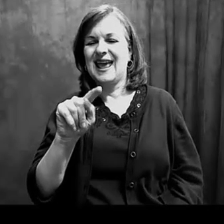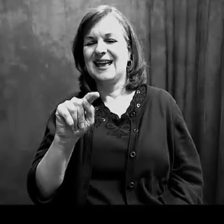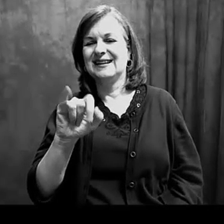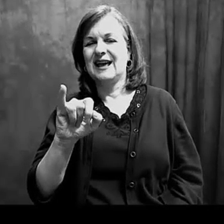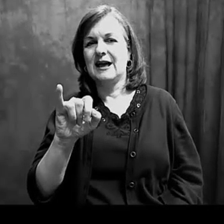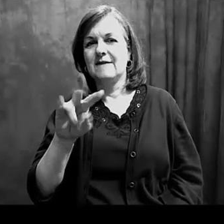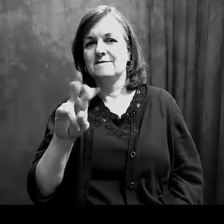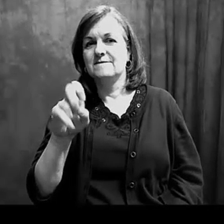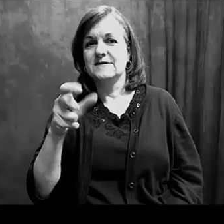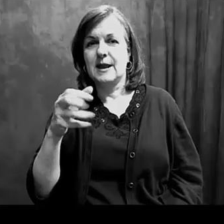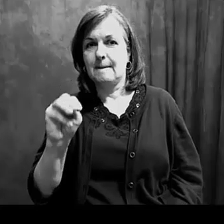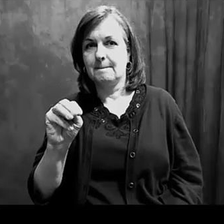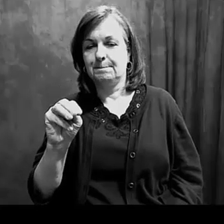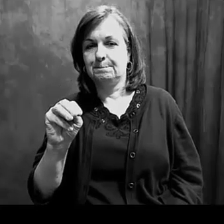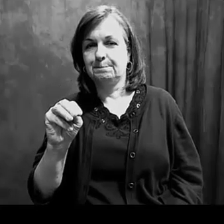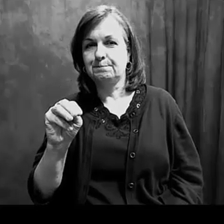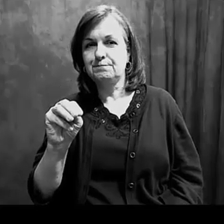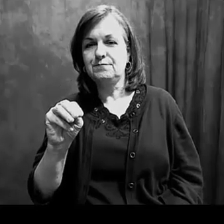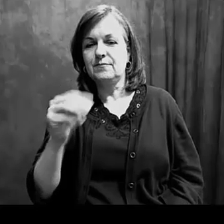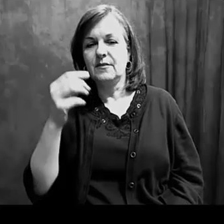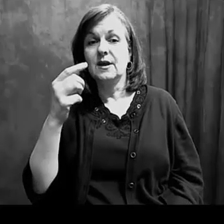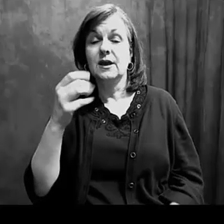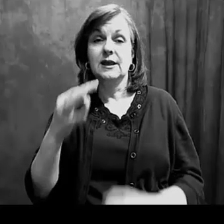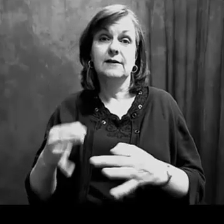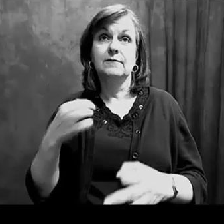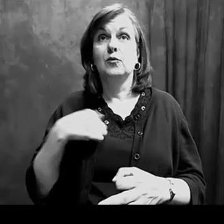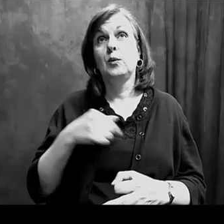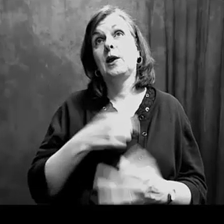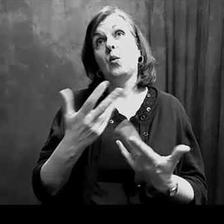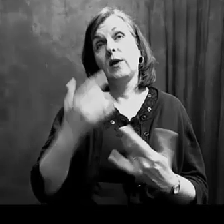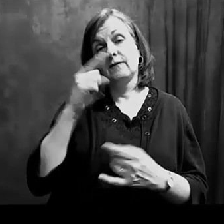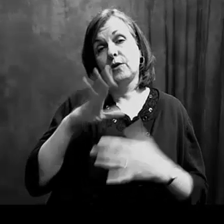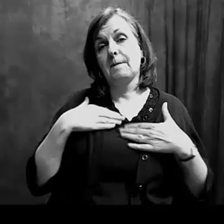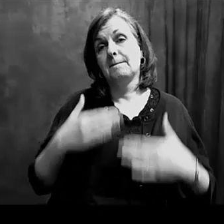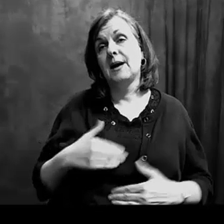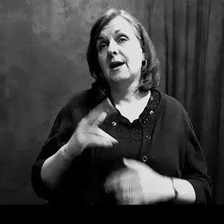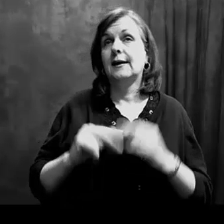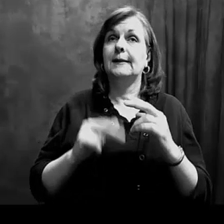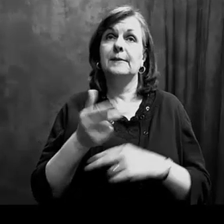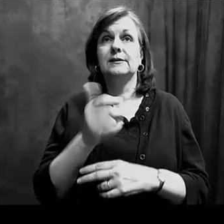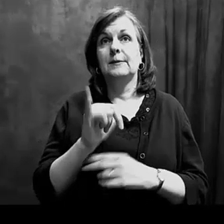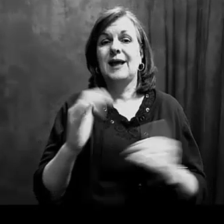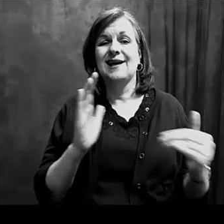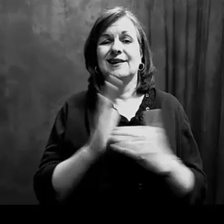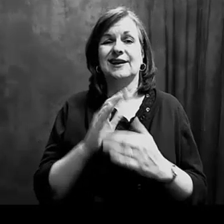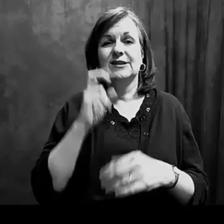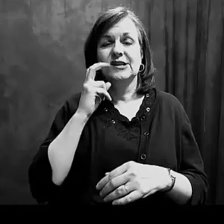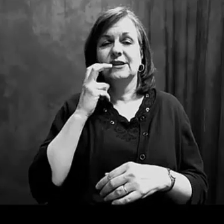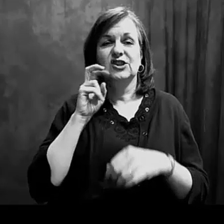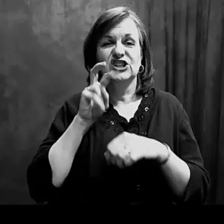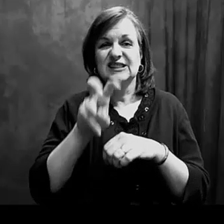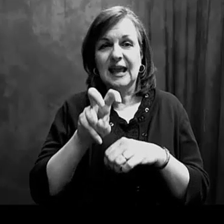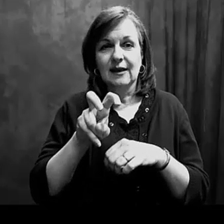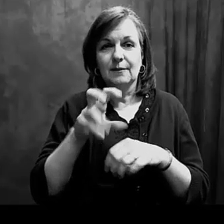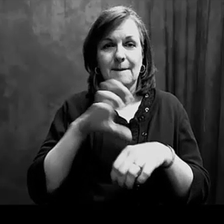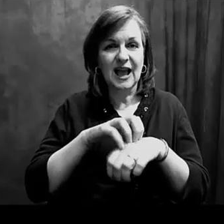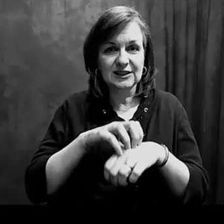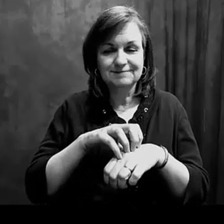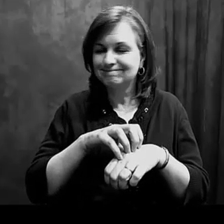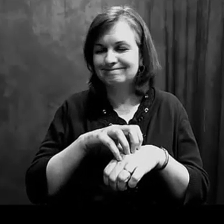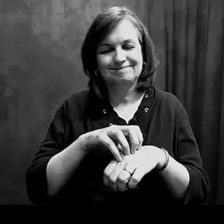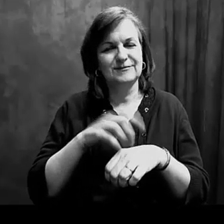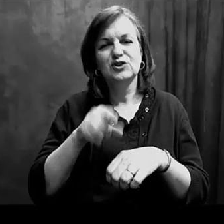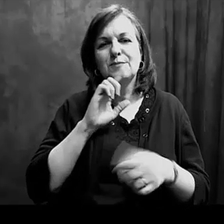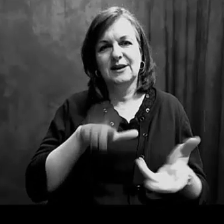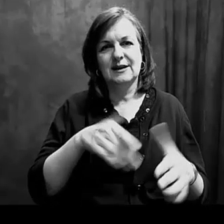anti-venom for a snake bite, if we actually waited for you to build antibodies to the snake venom, you'd be dead. We